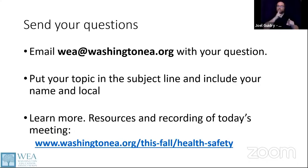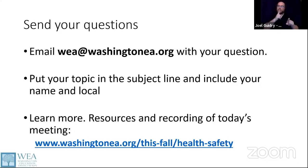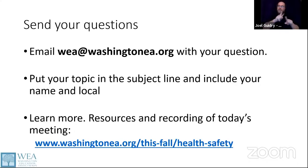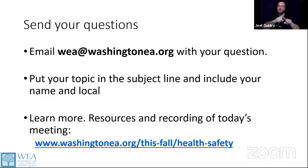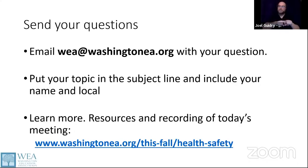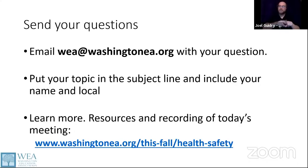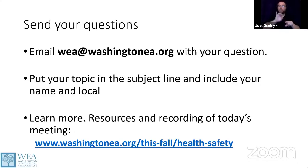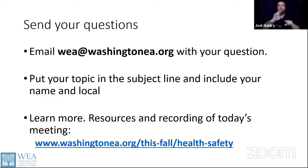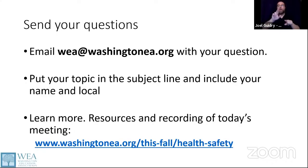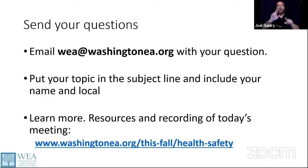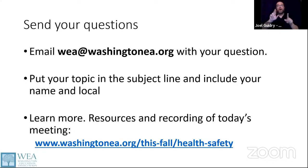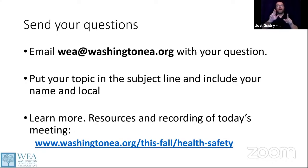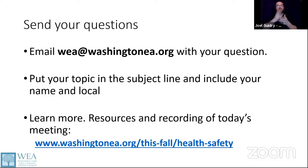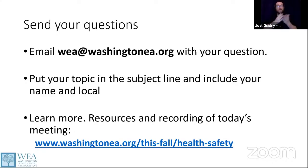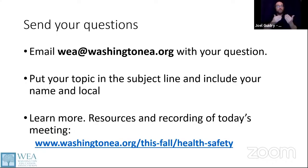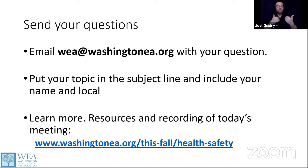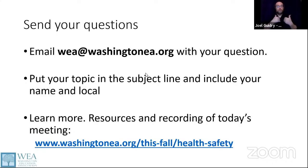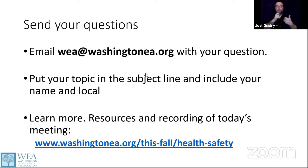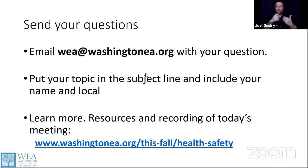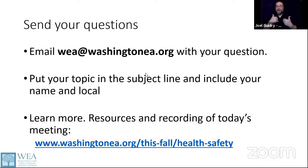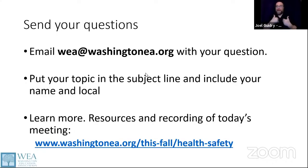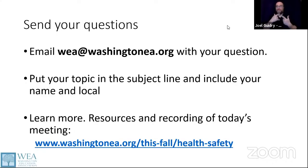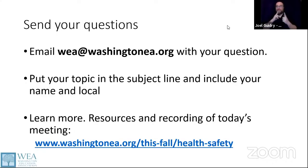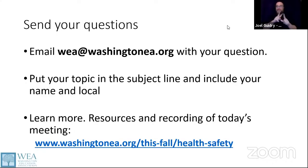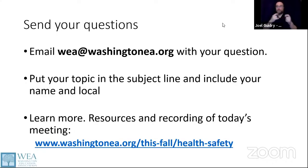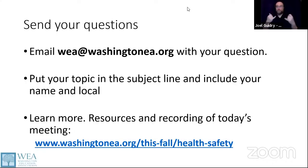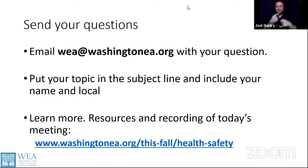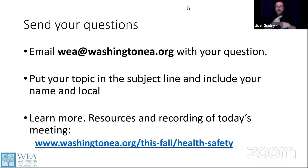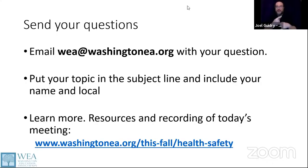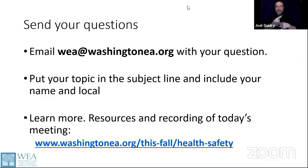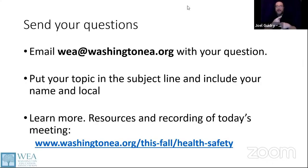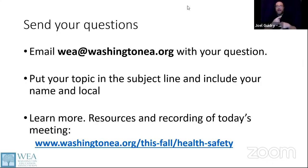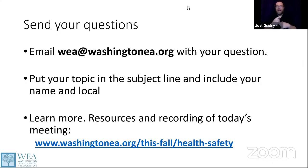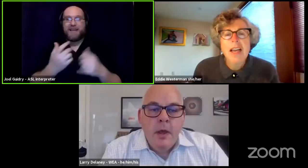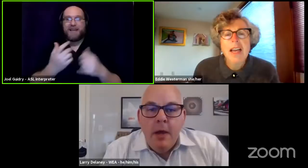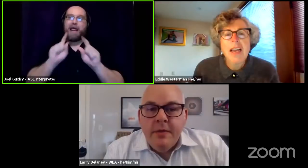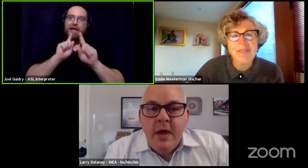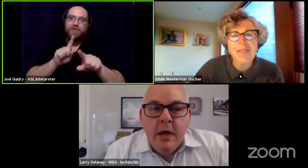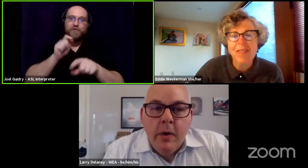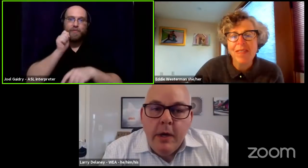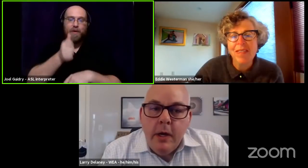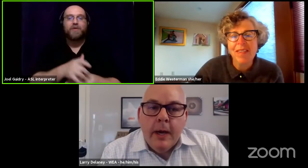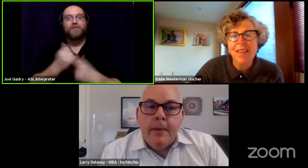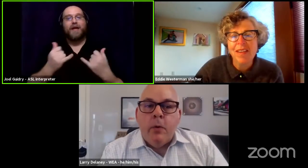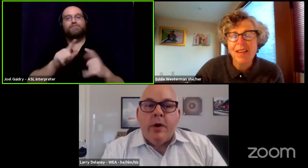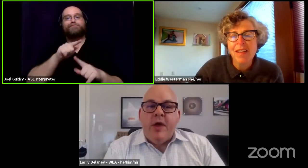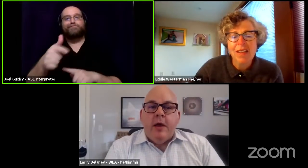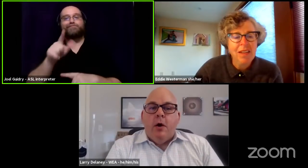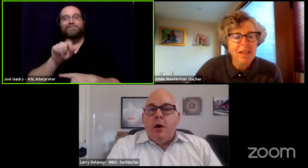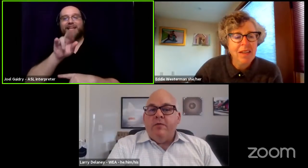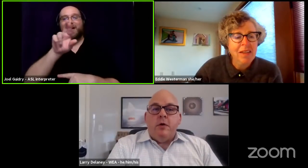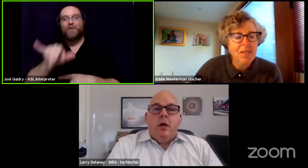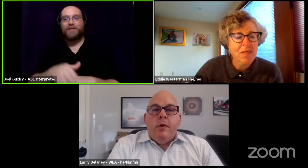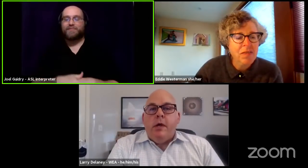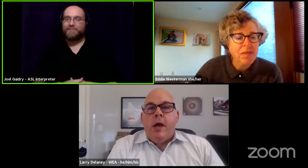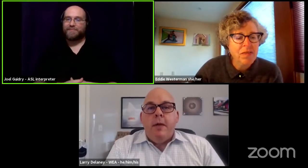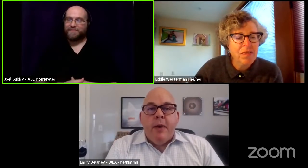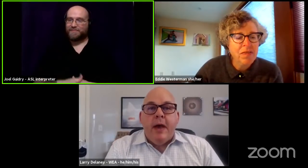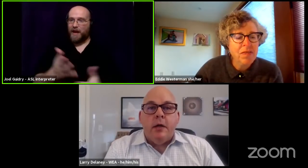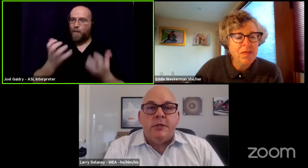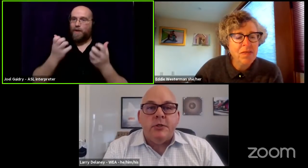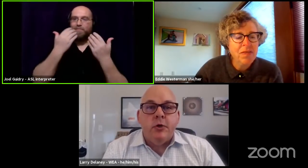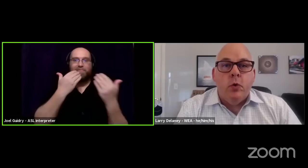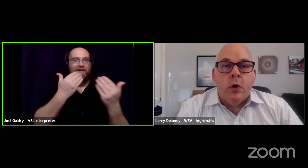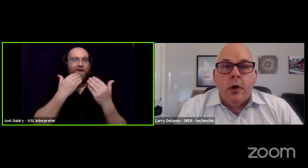tomorrow. So I'll turn this over to Larry now as we finish up for today. Thank you, Eddie. And I want to thank all of our